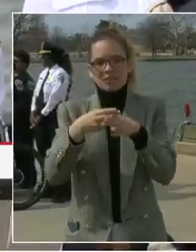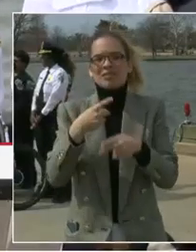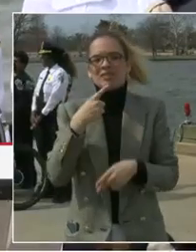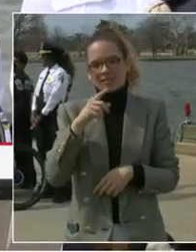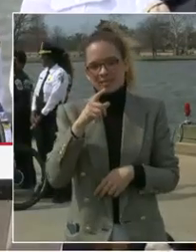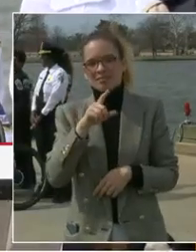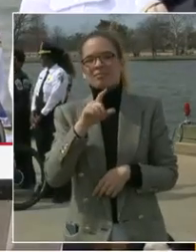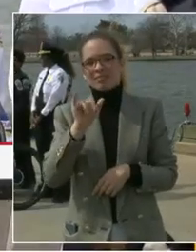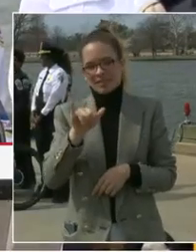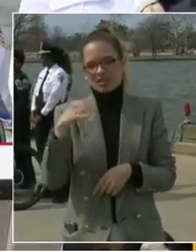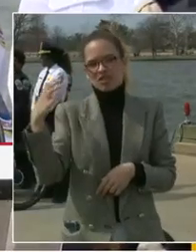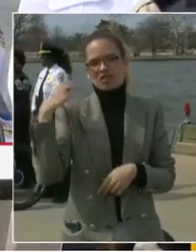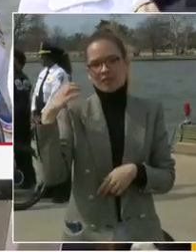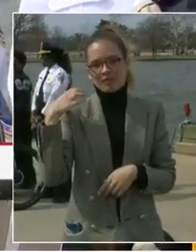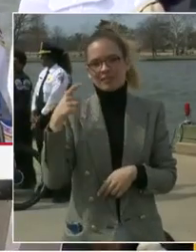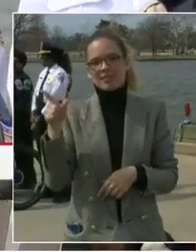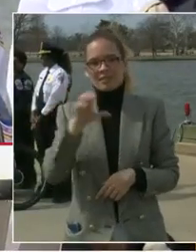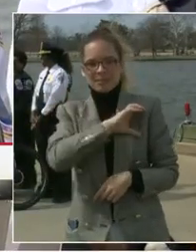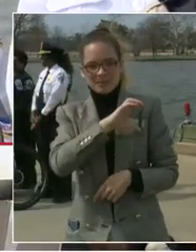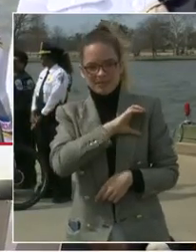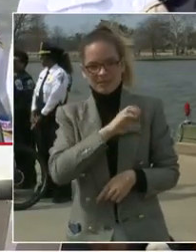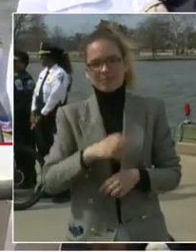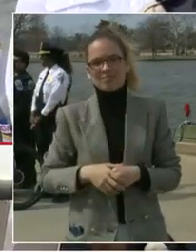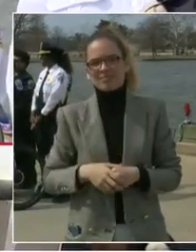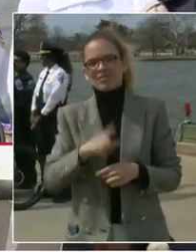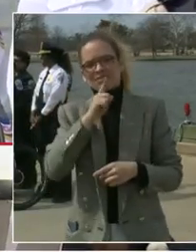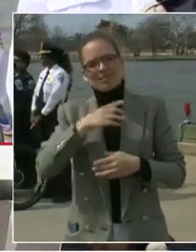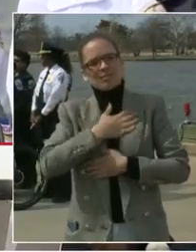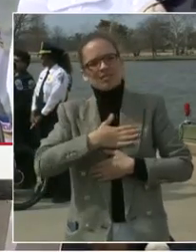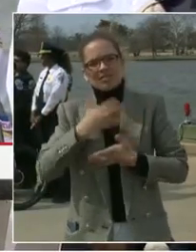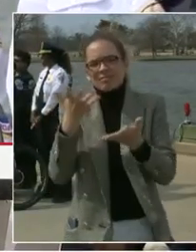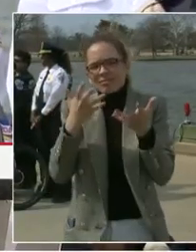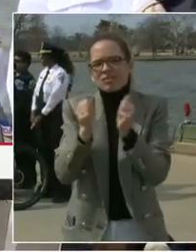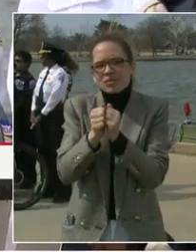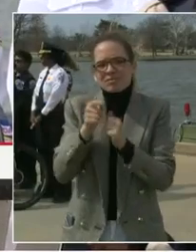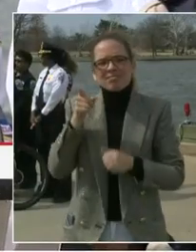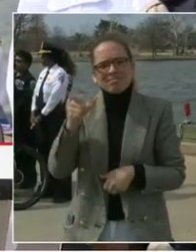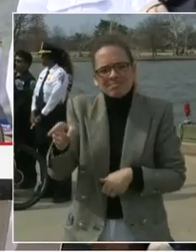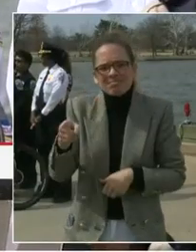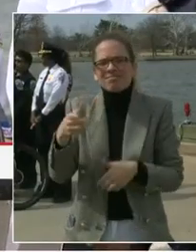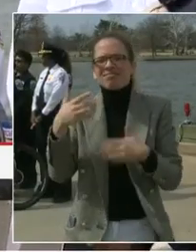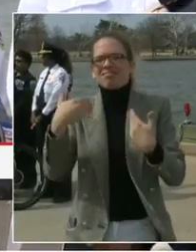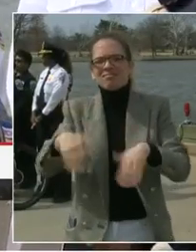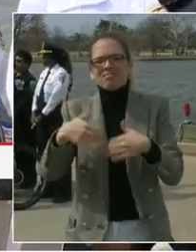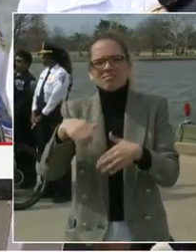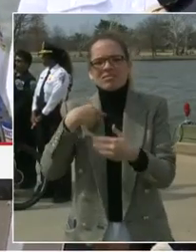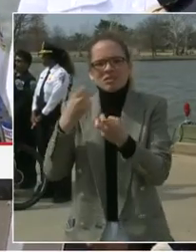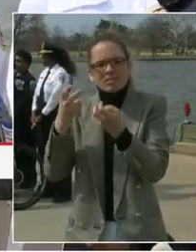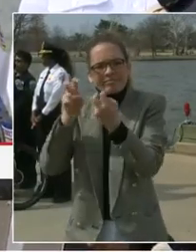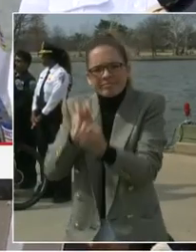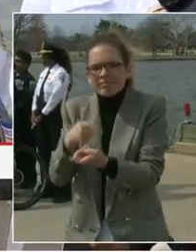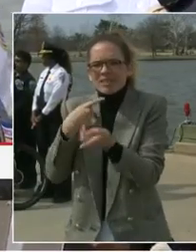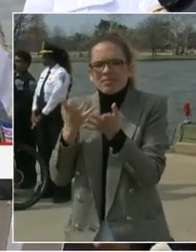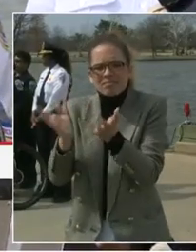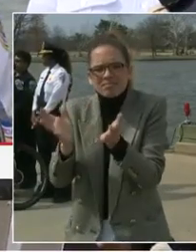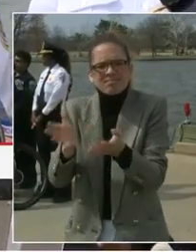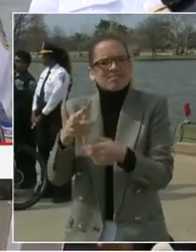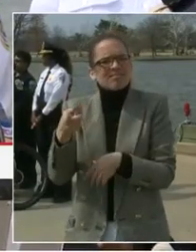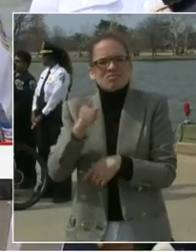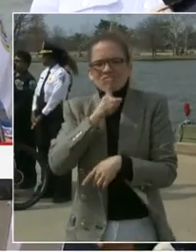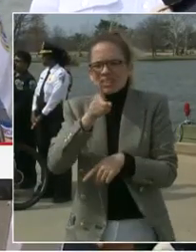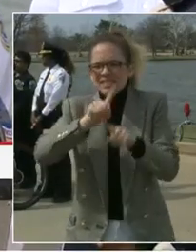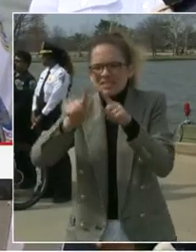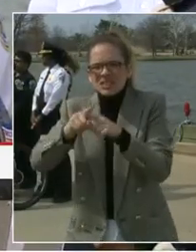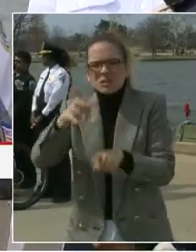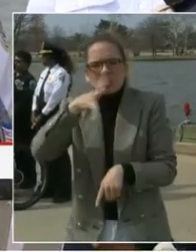of police. I had the pleasure of interacting with, admiring, and seeking guidance from many great female officers, sergeants, and lieutenants to this point. And